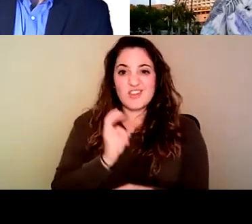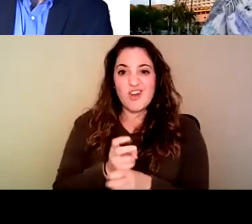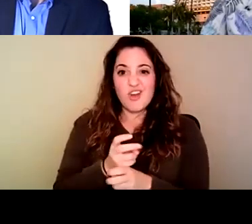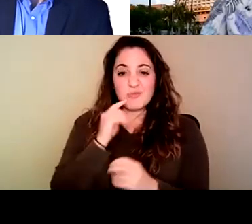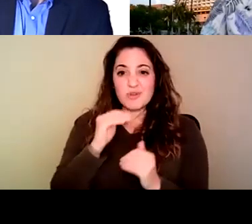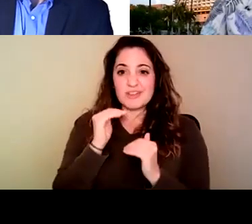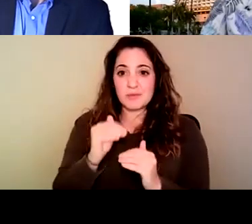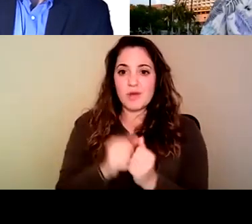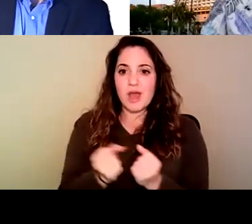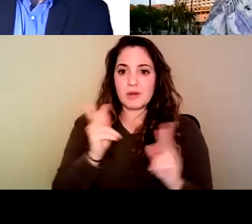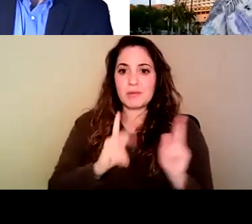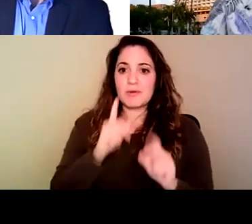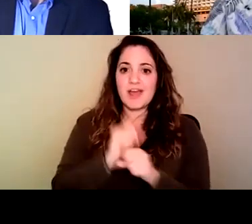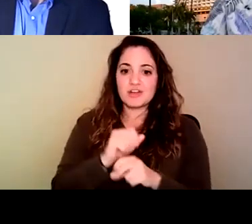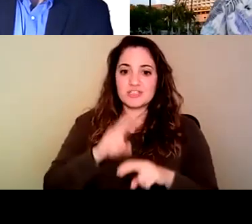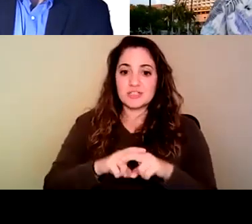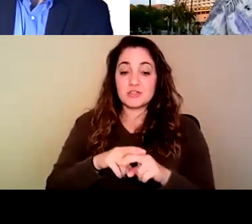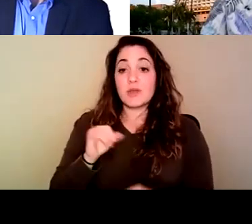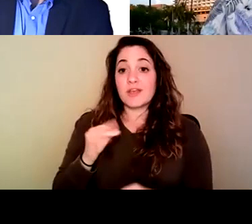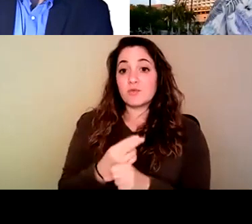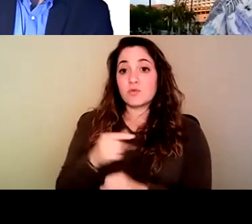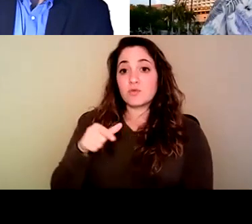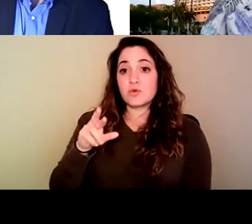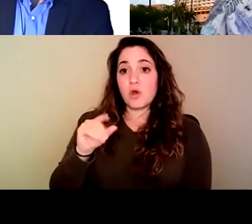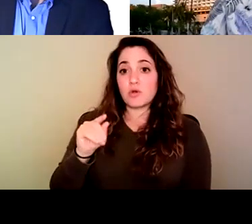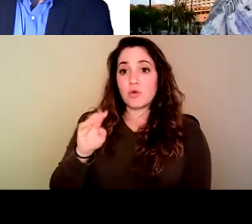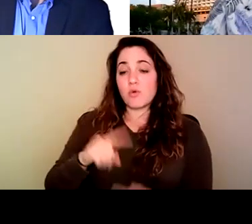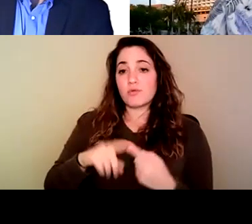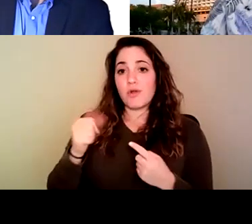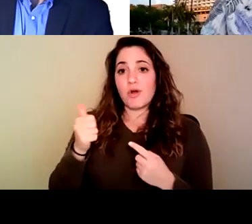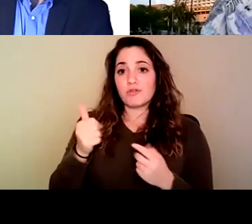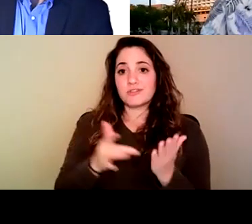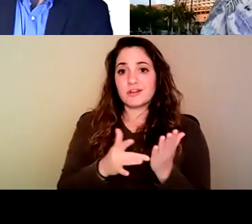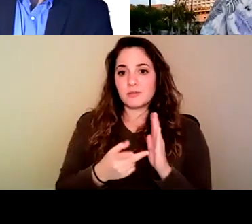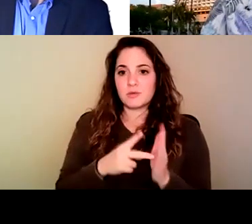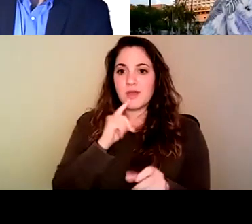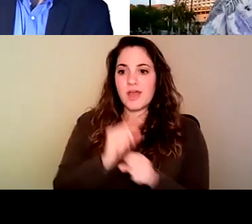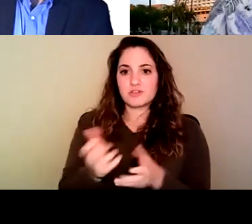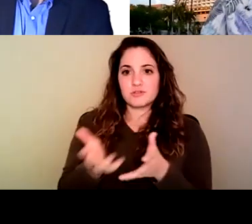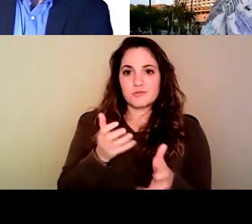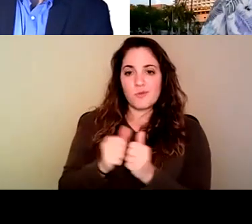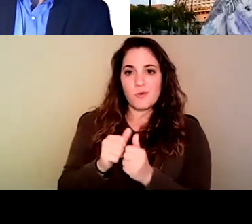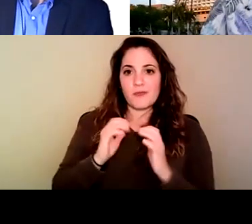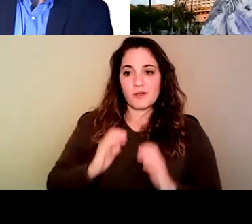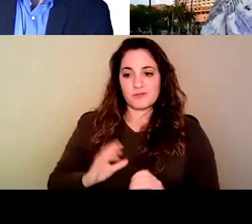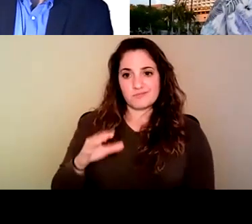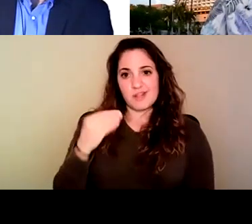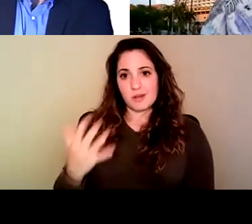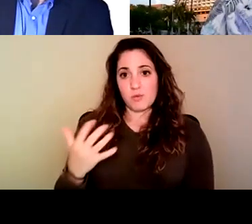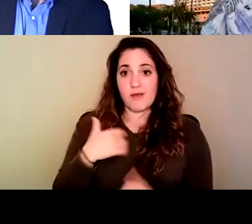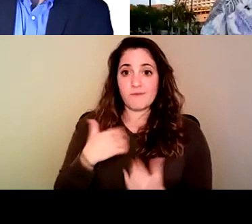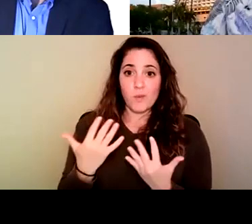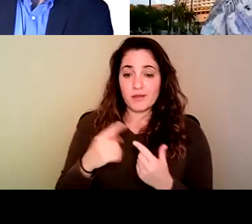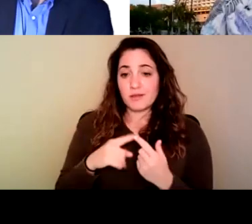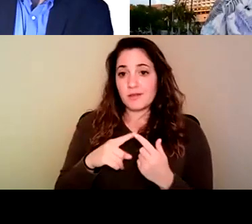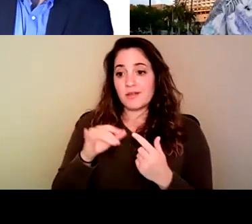numbers. So by using QR codes and other technology, we can actually interface with the customer and let them know there's a wait, let them know how long. And,